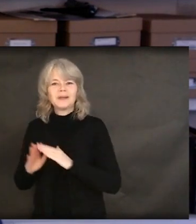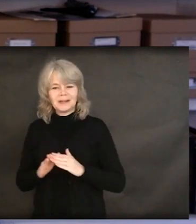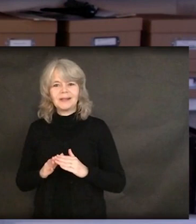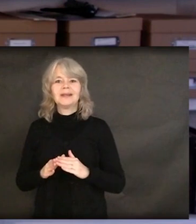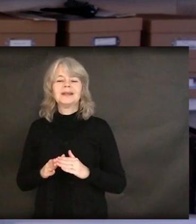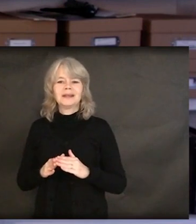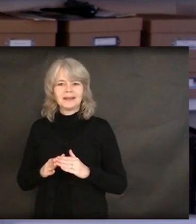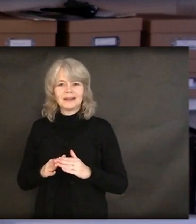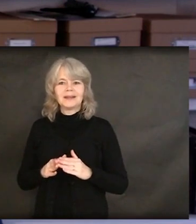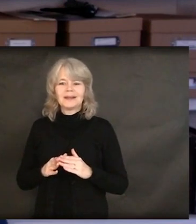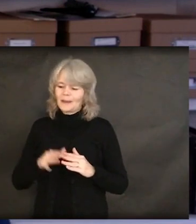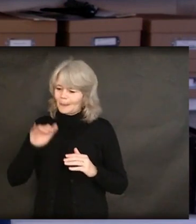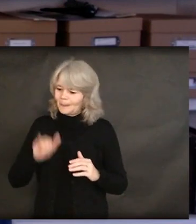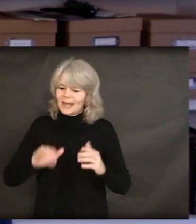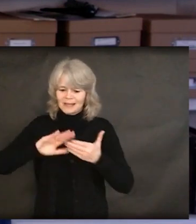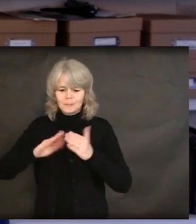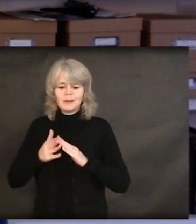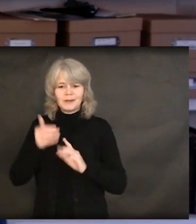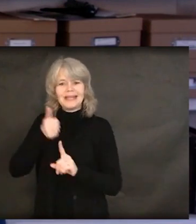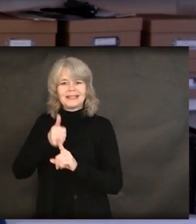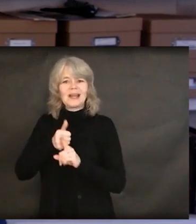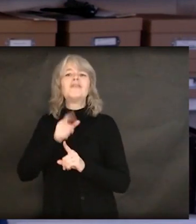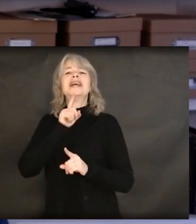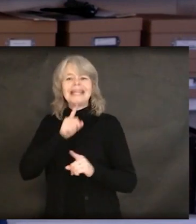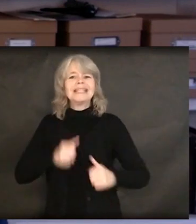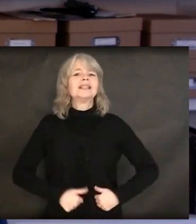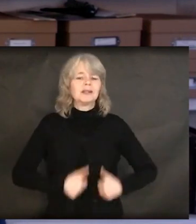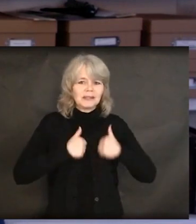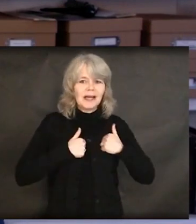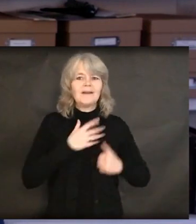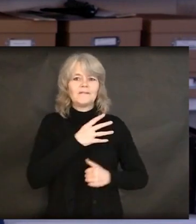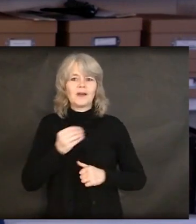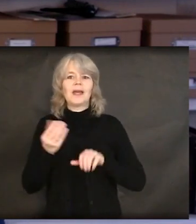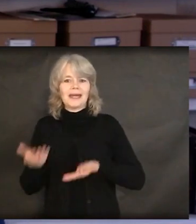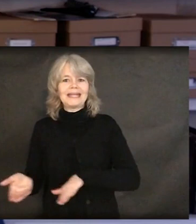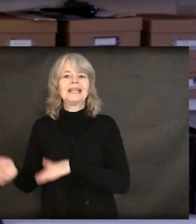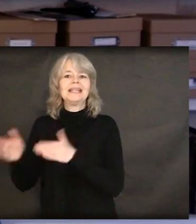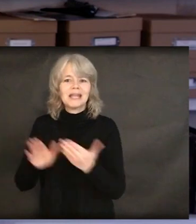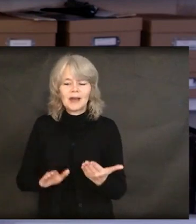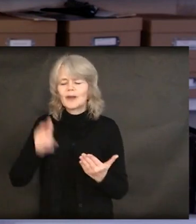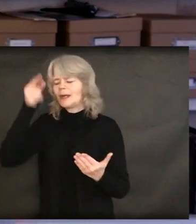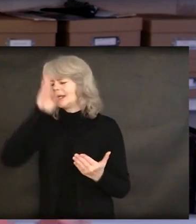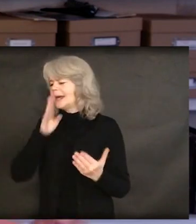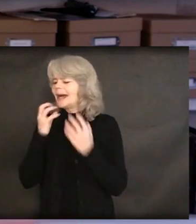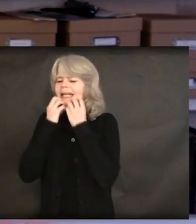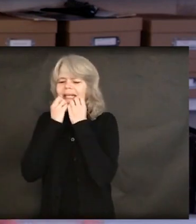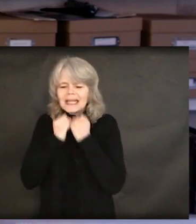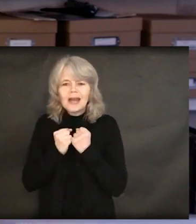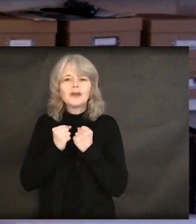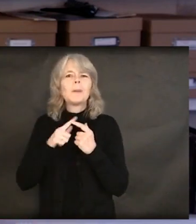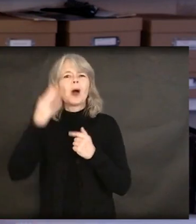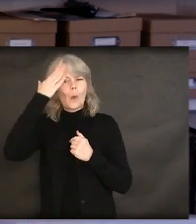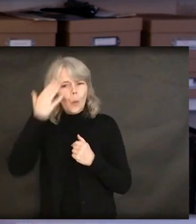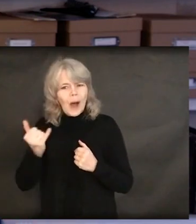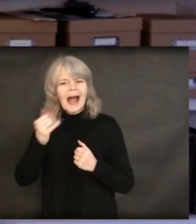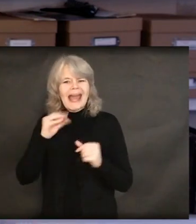Community, my friends, is a matter of life and death. God cares deeply about how and